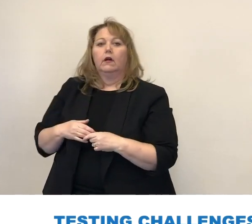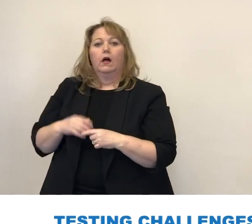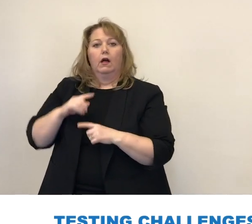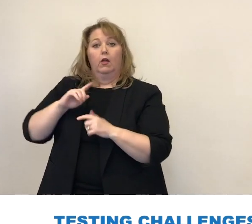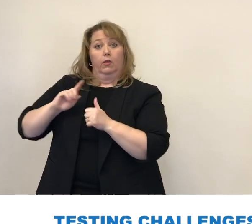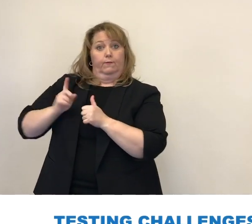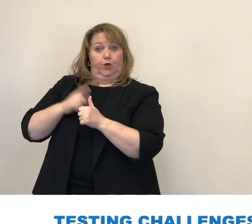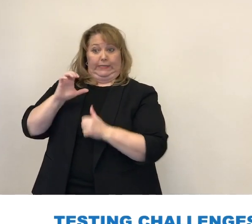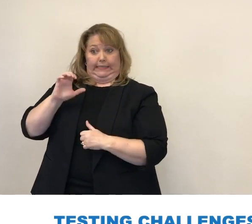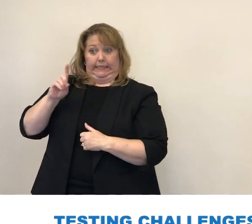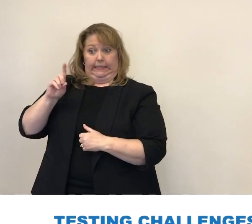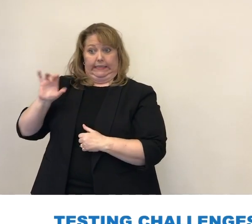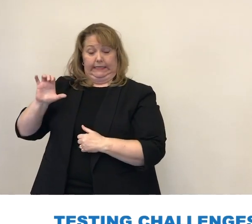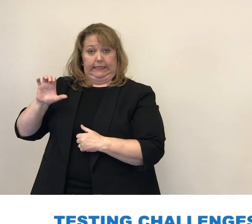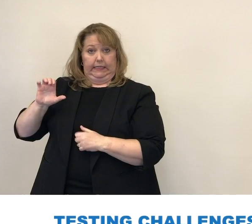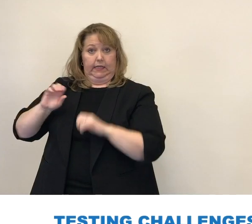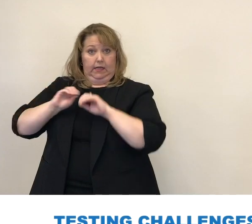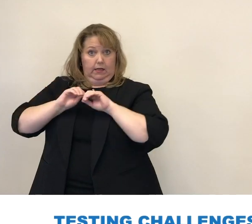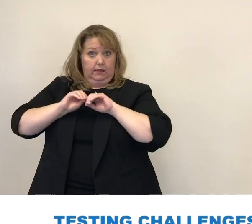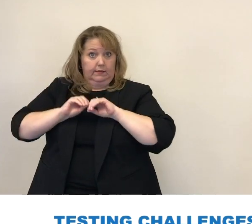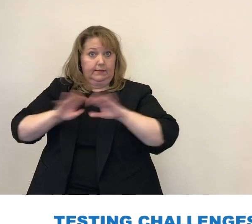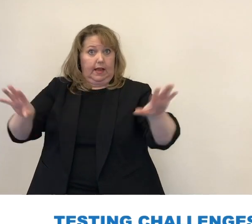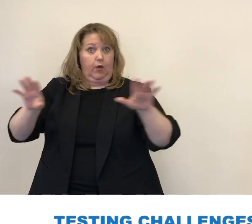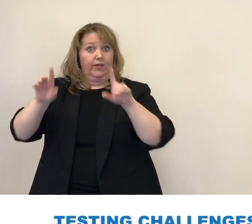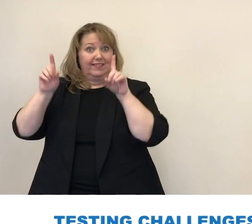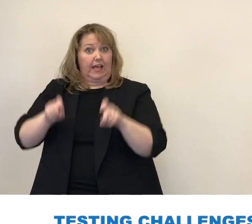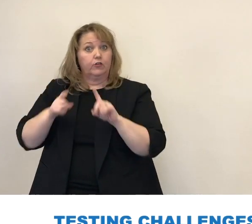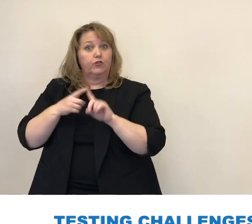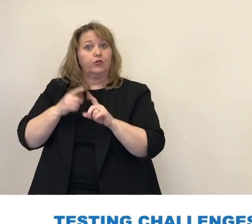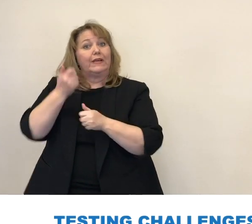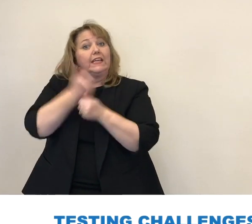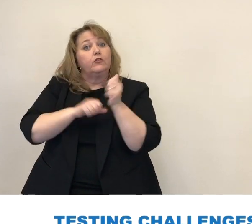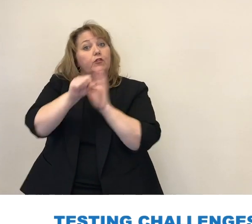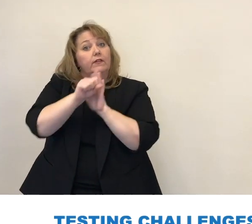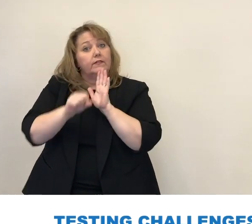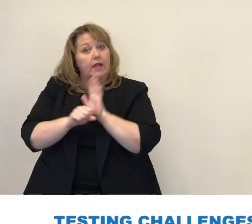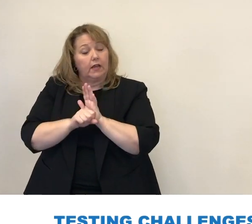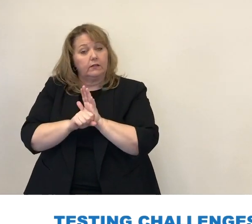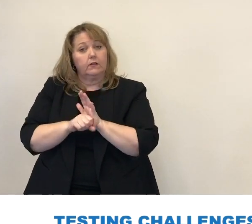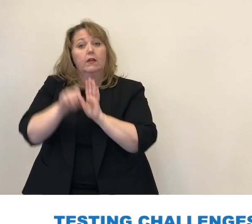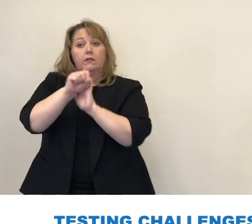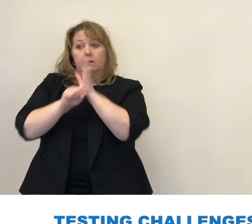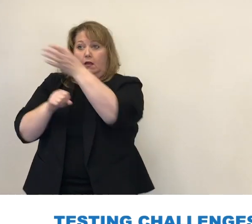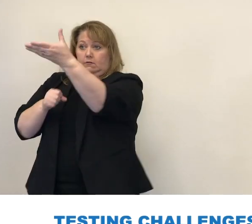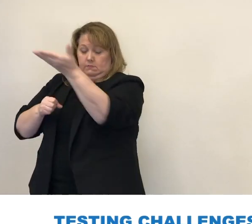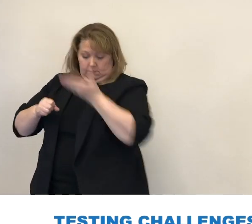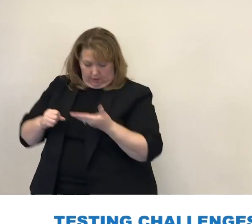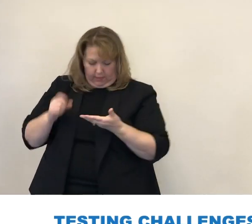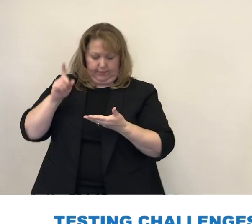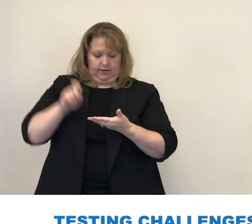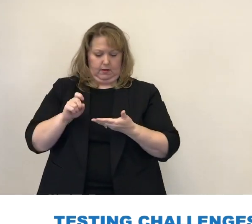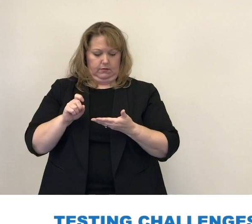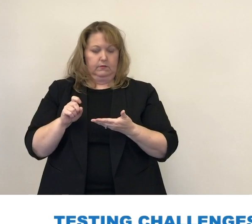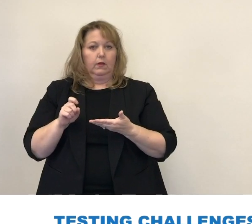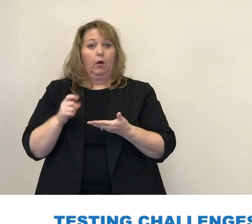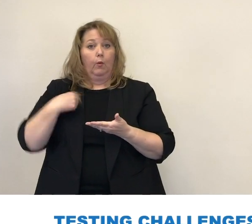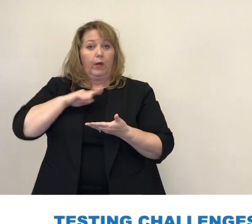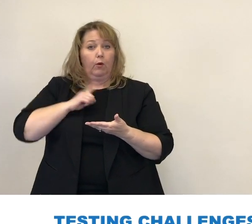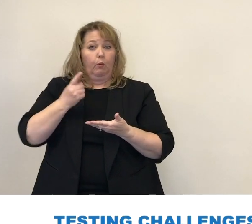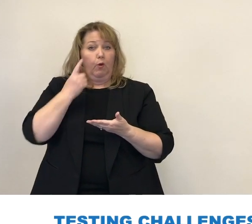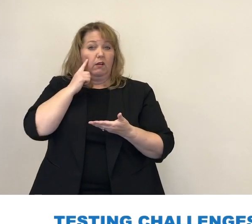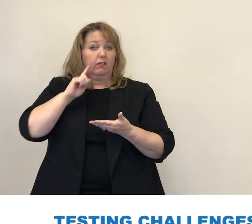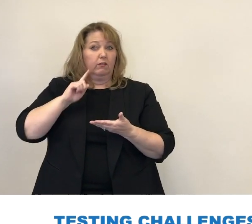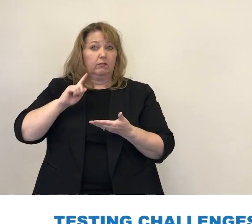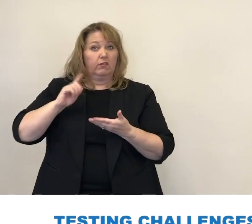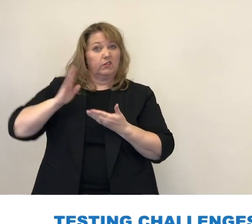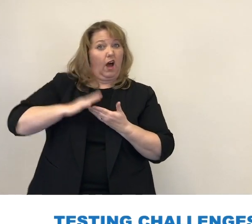health, local public health labs, there was a problem at first with the test. Nevada was one of the first 6 states to get that